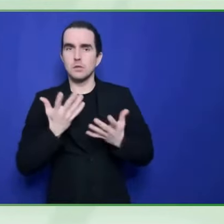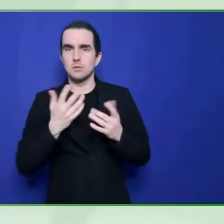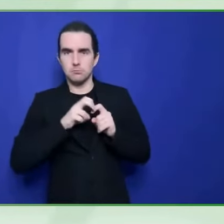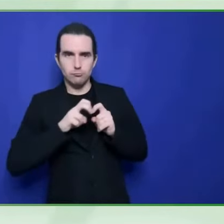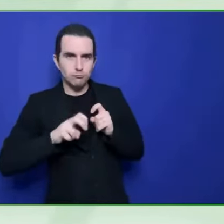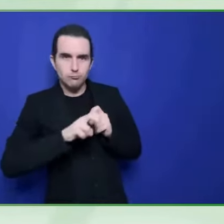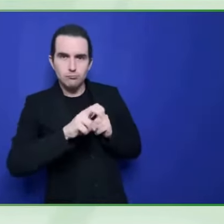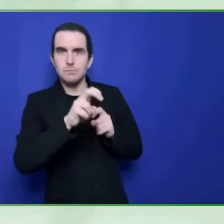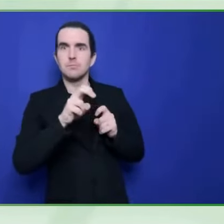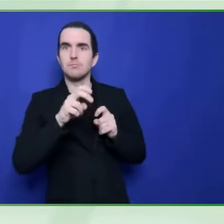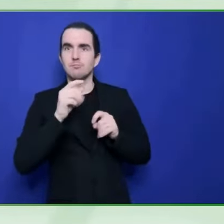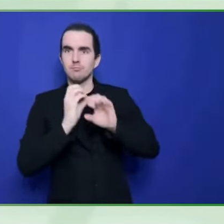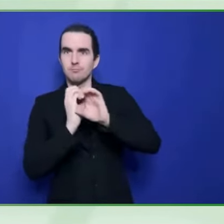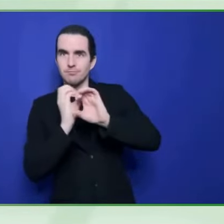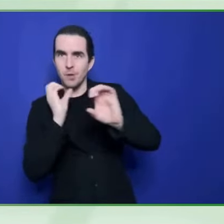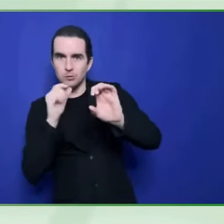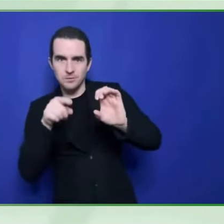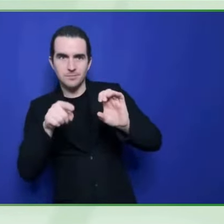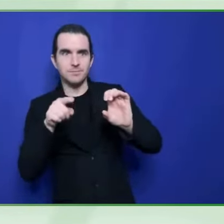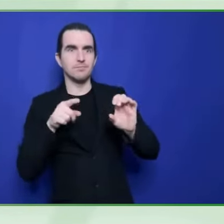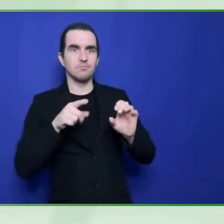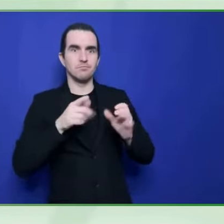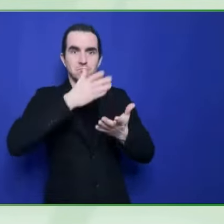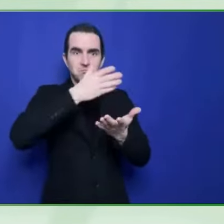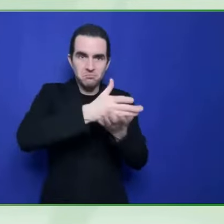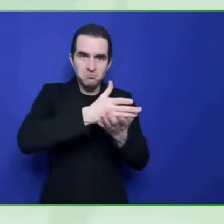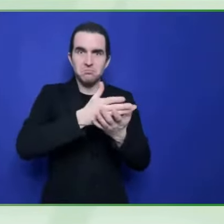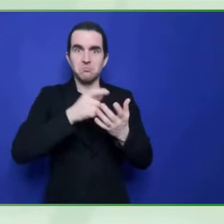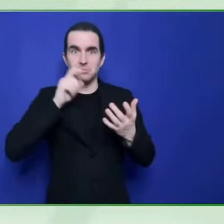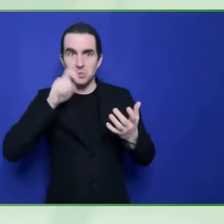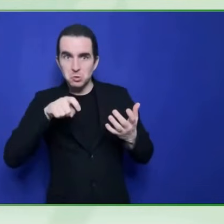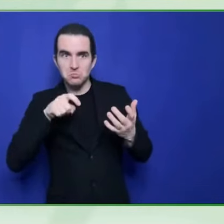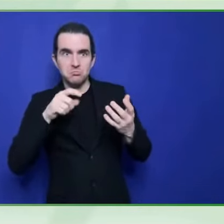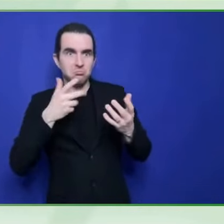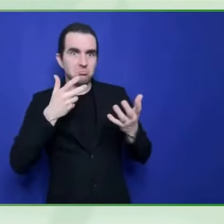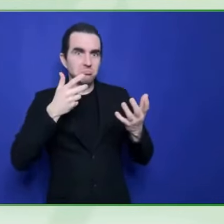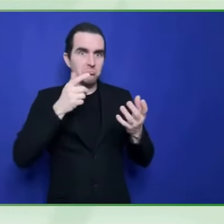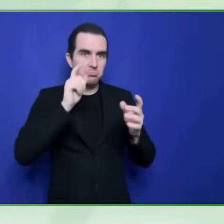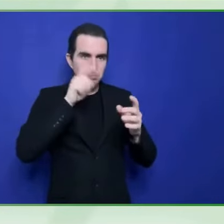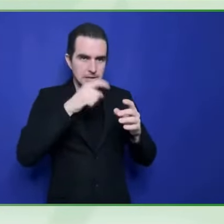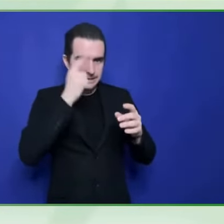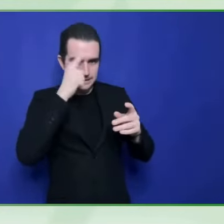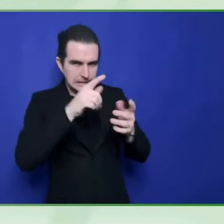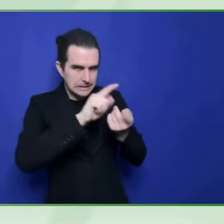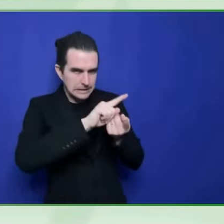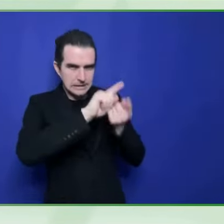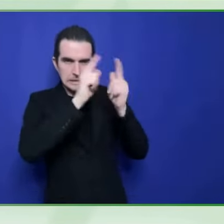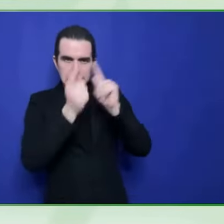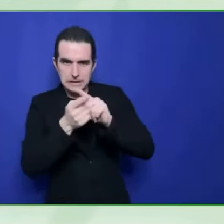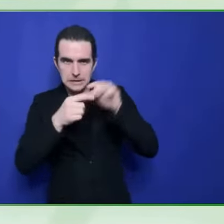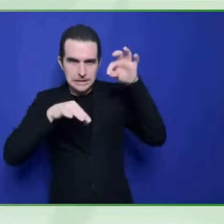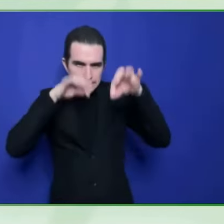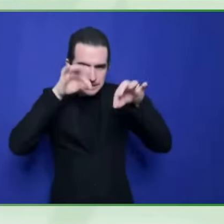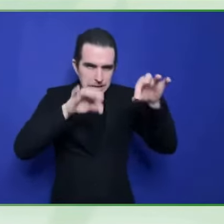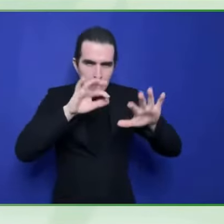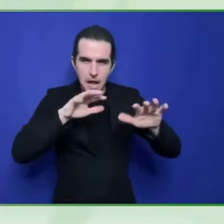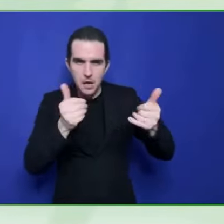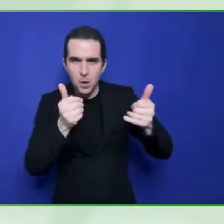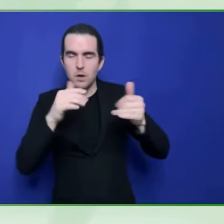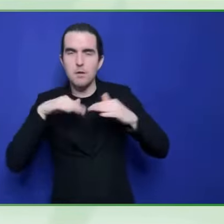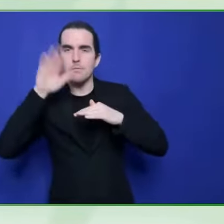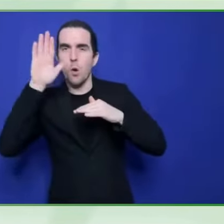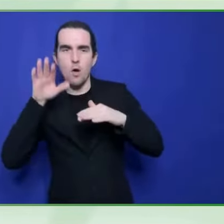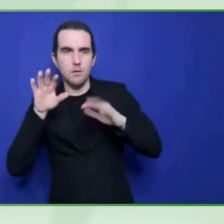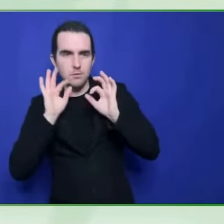accessible to different populations, not just the one human that's modeled in those mass-produced